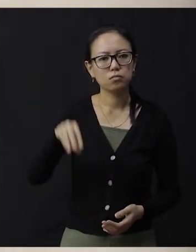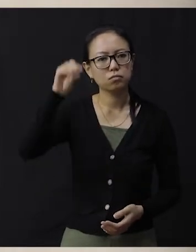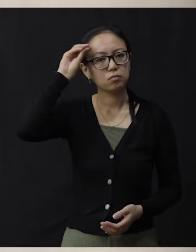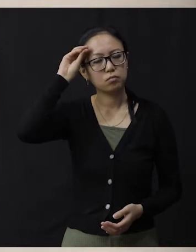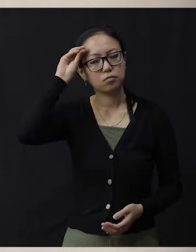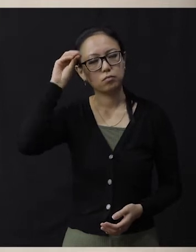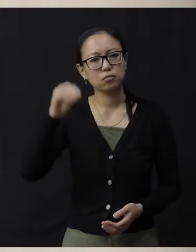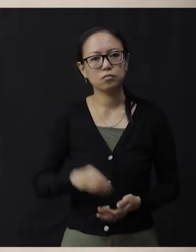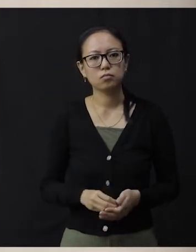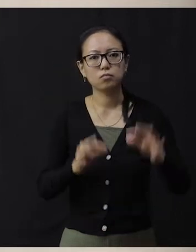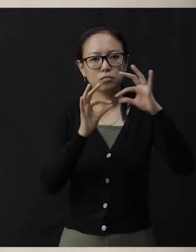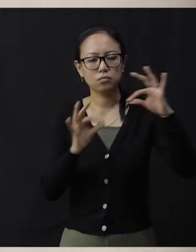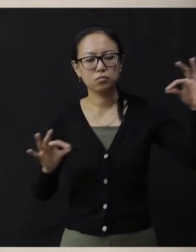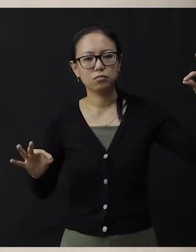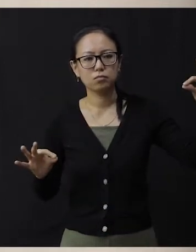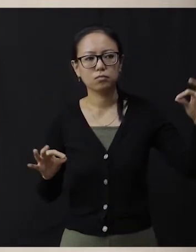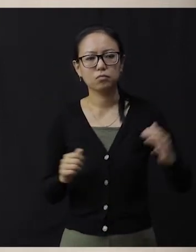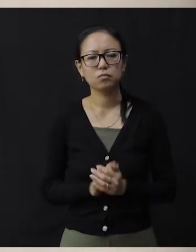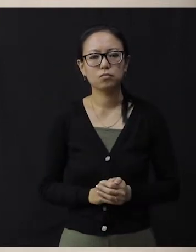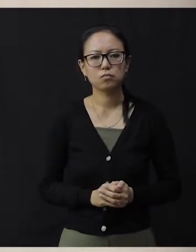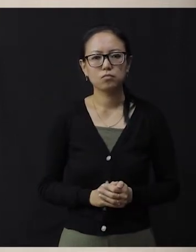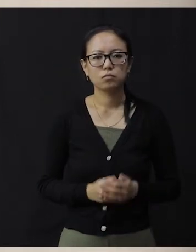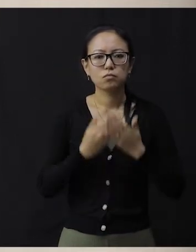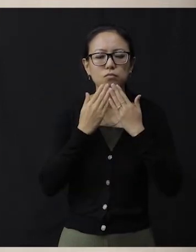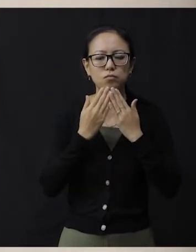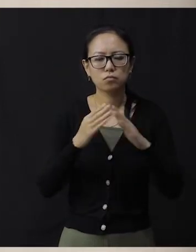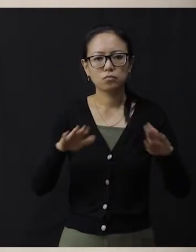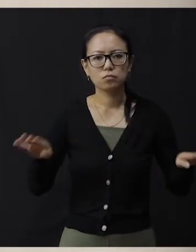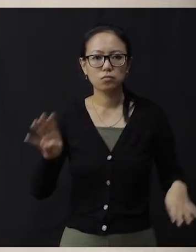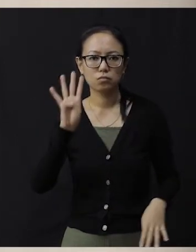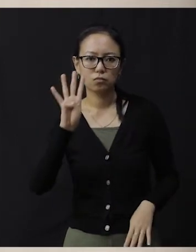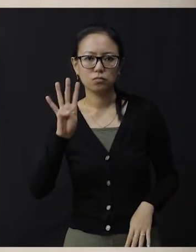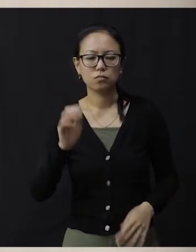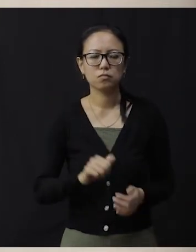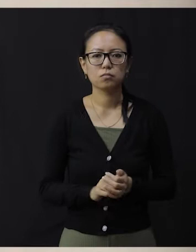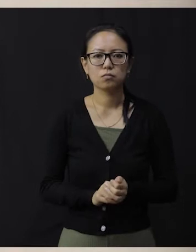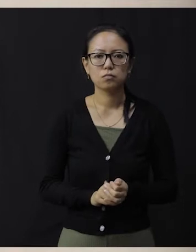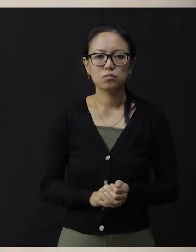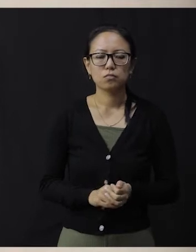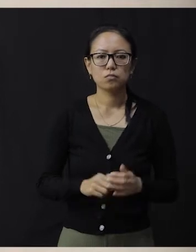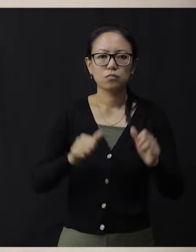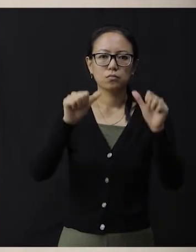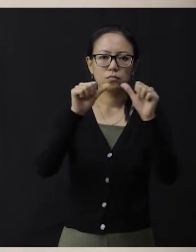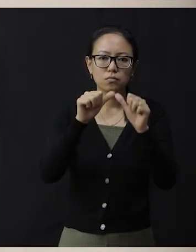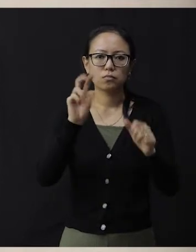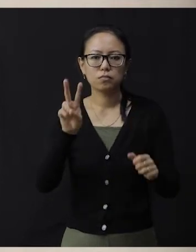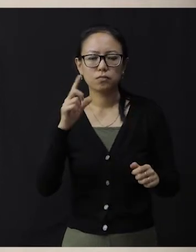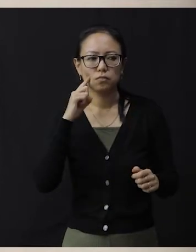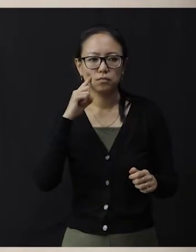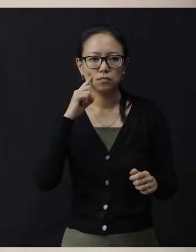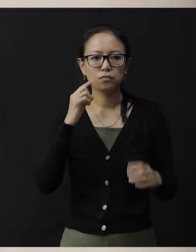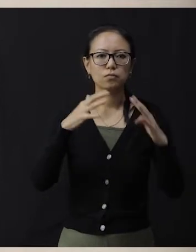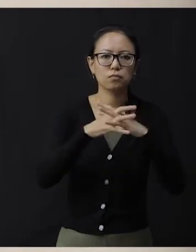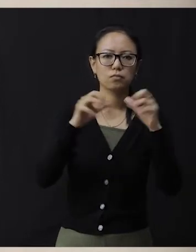four students. The names of those students are Avi, Teja, Watila, and Avito. They are the students